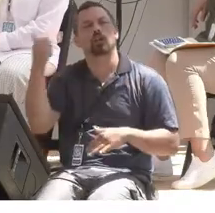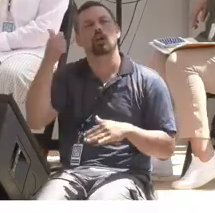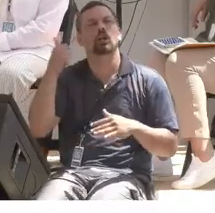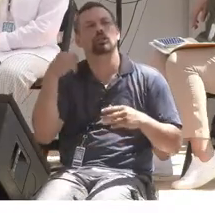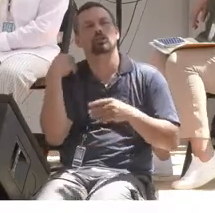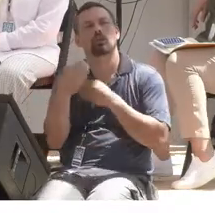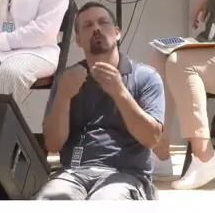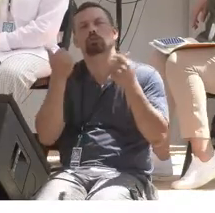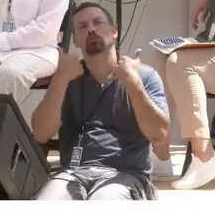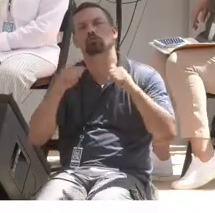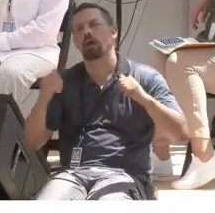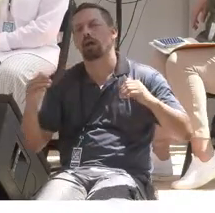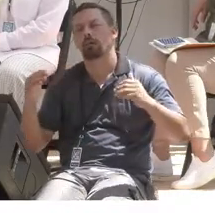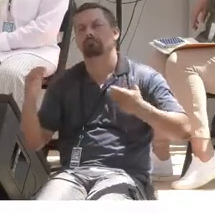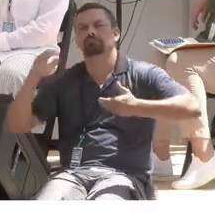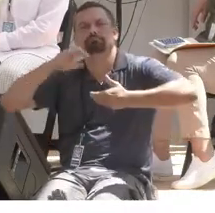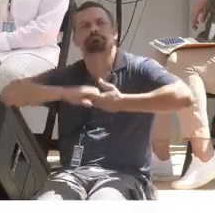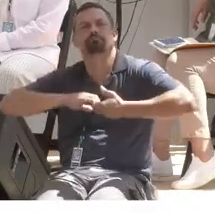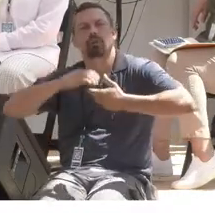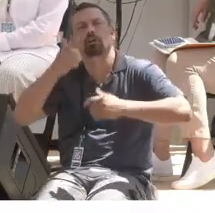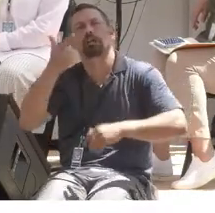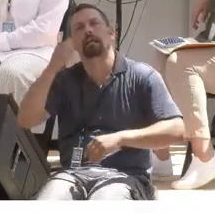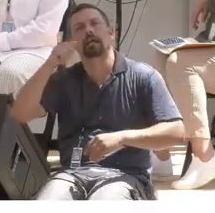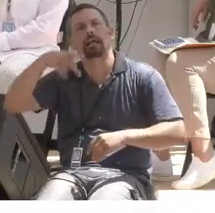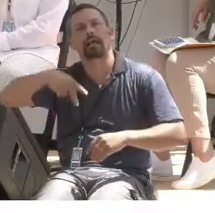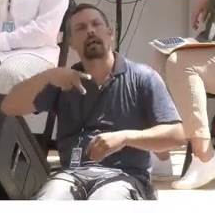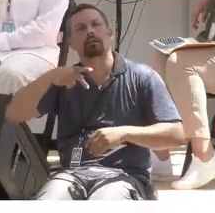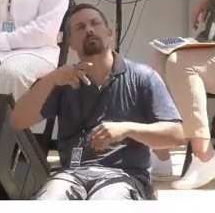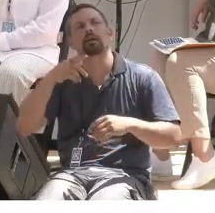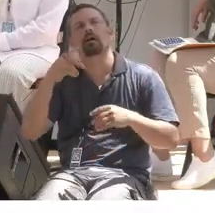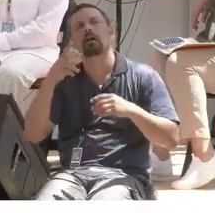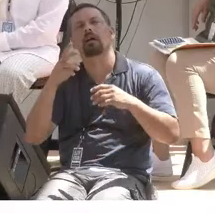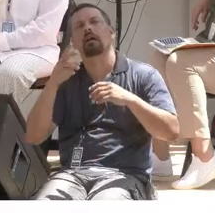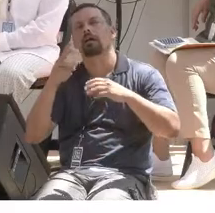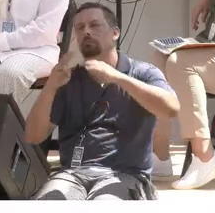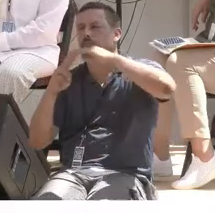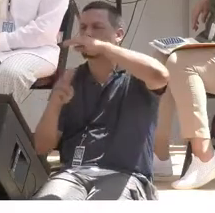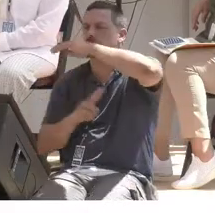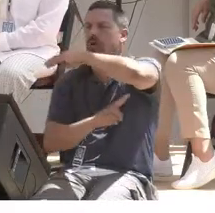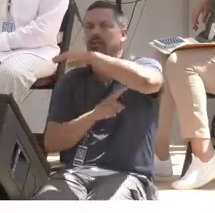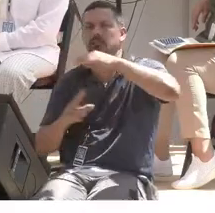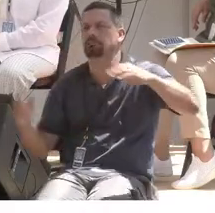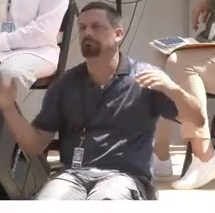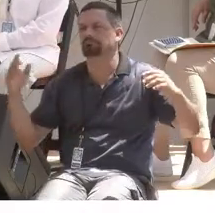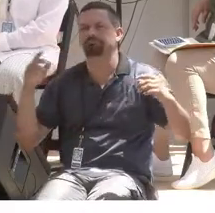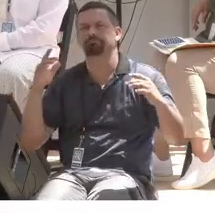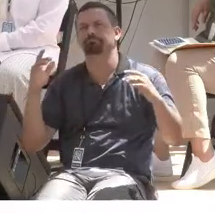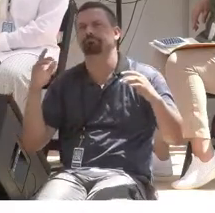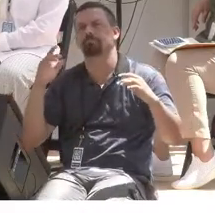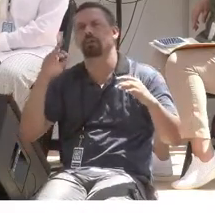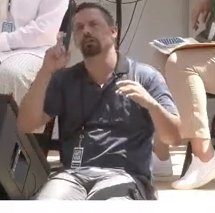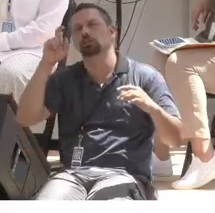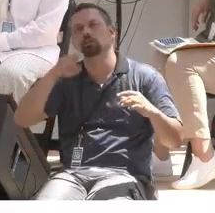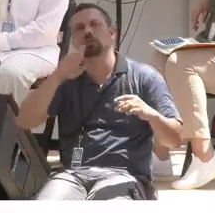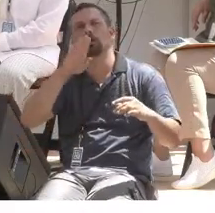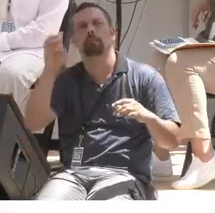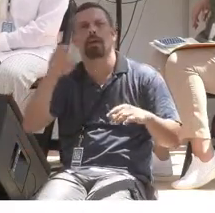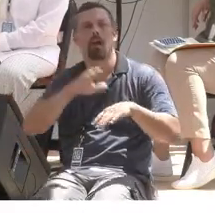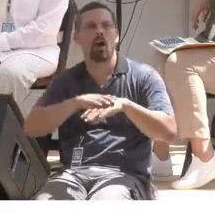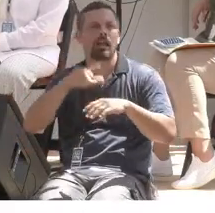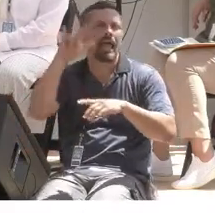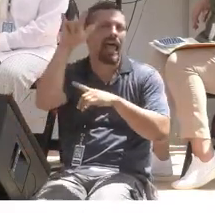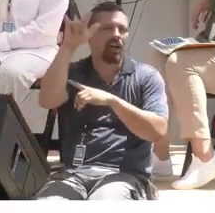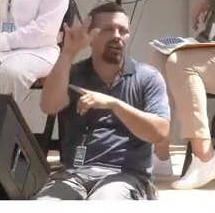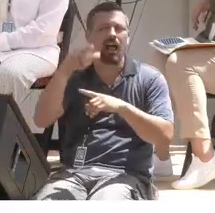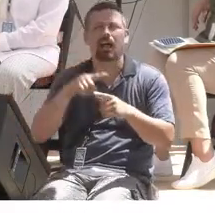bridge that gap, reach them through technology. I think if there's something, these products should be not just be at the festival, but should be on airlines, should be at hotels, should